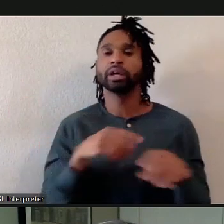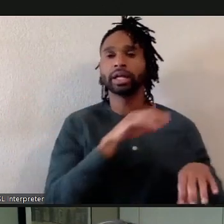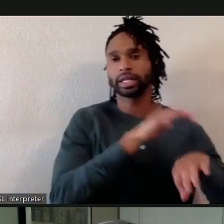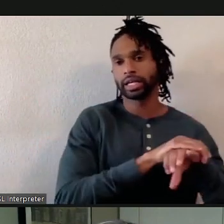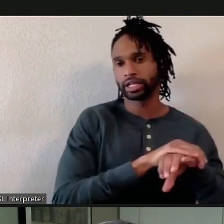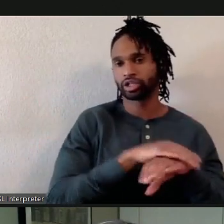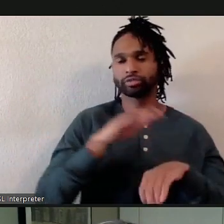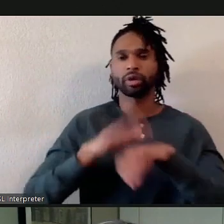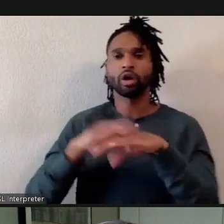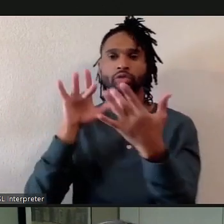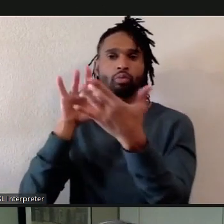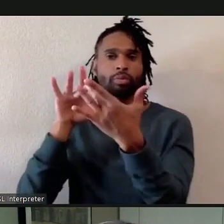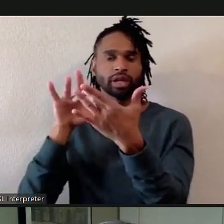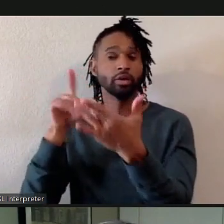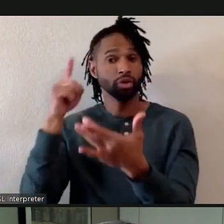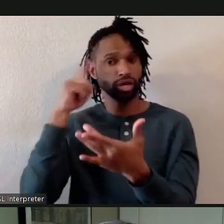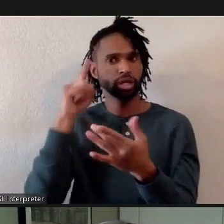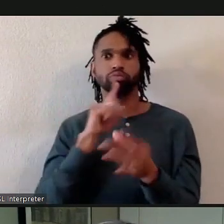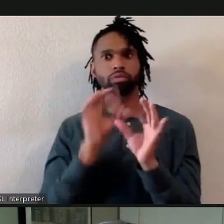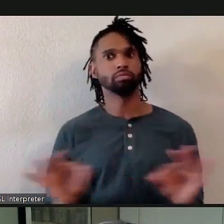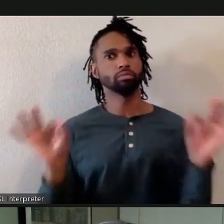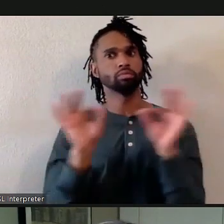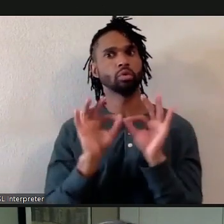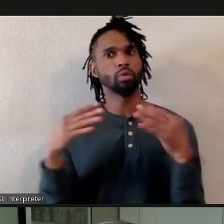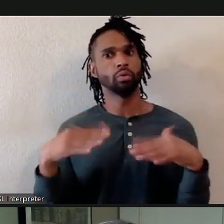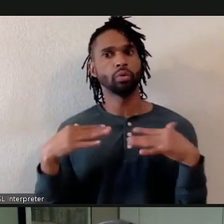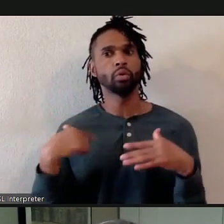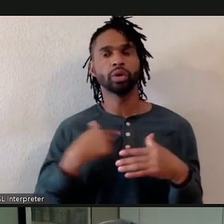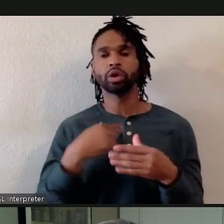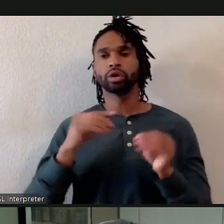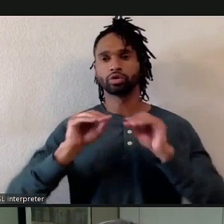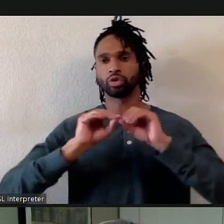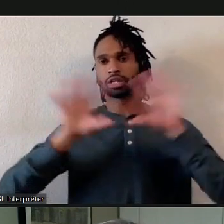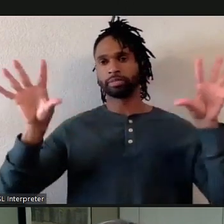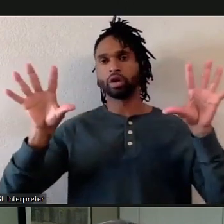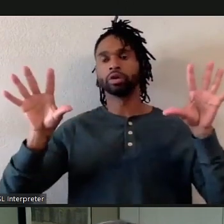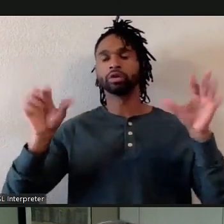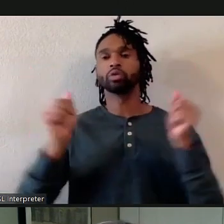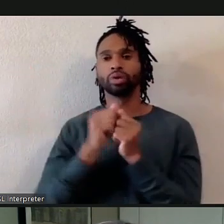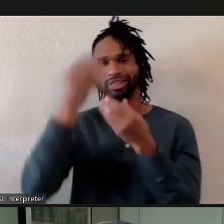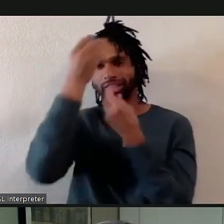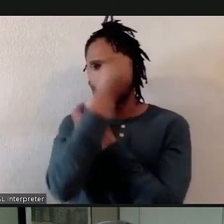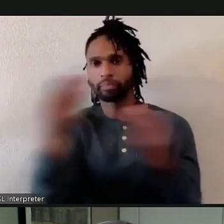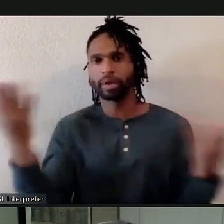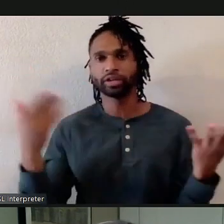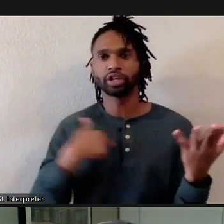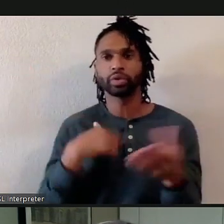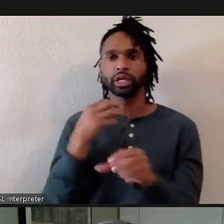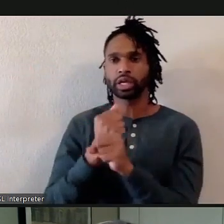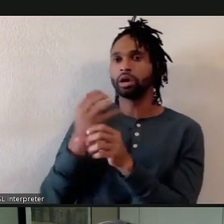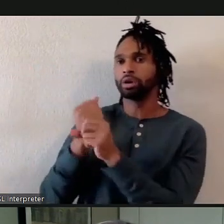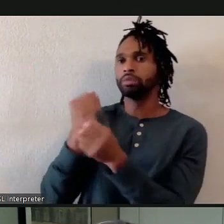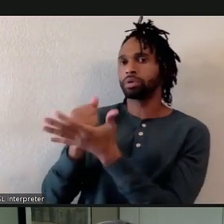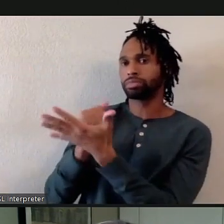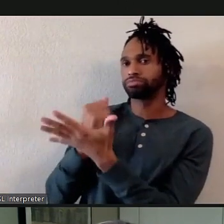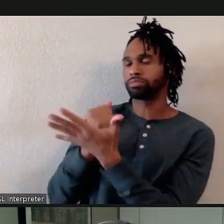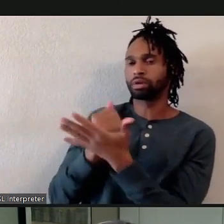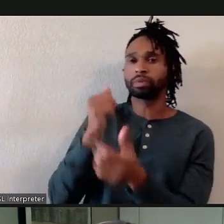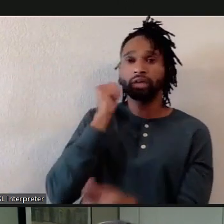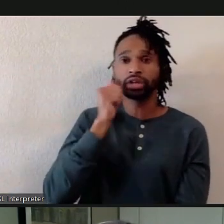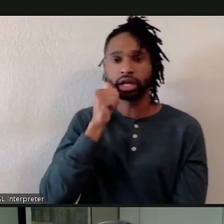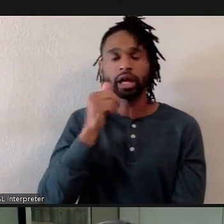websites. We think it's very important that we're transparent with the information that we get every day. I know this is where